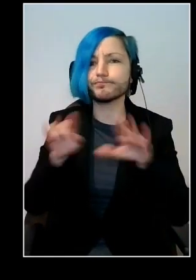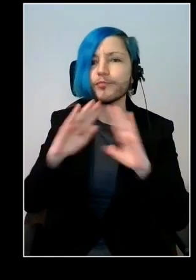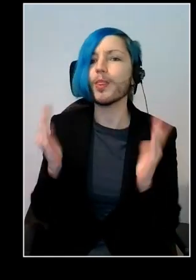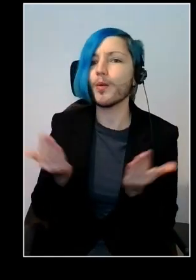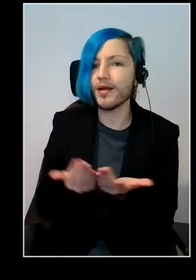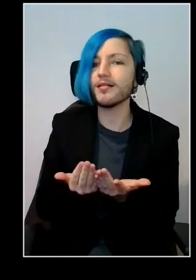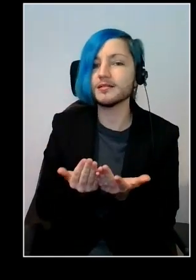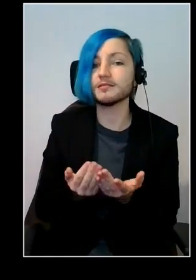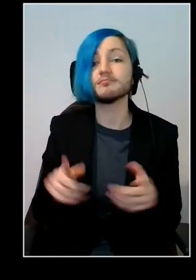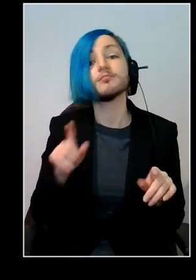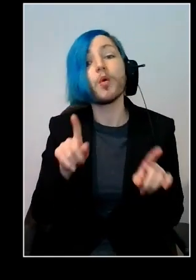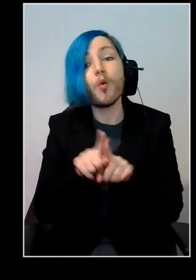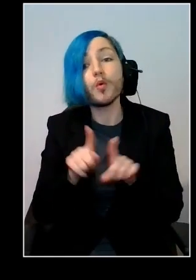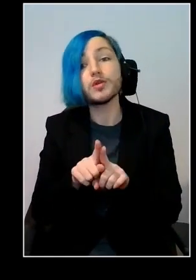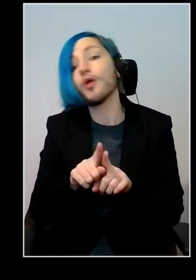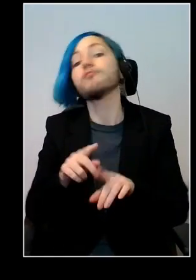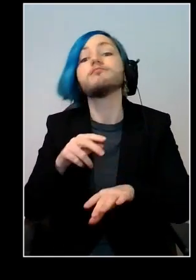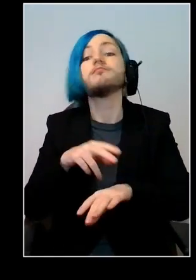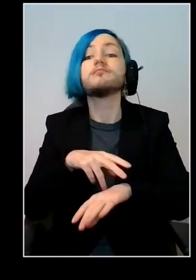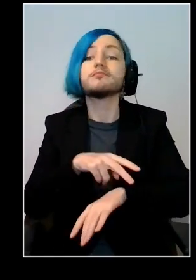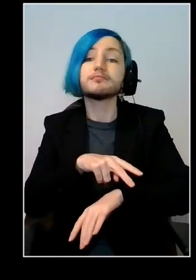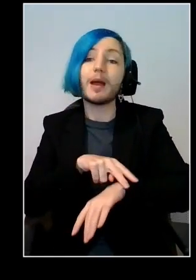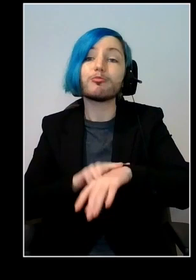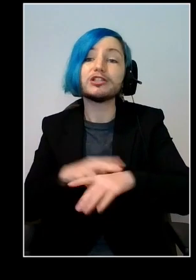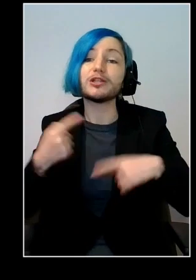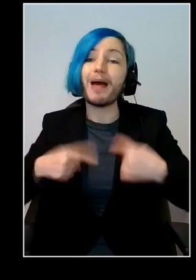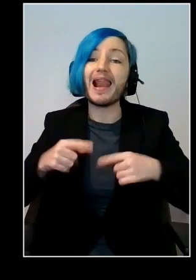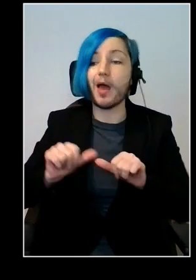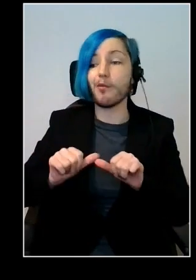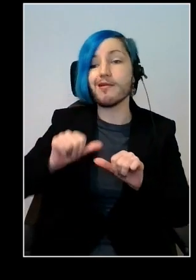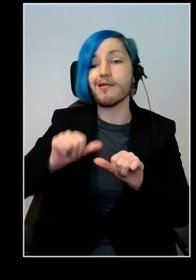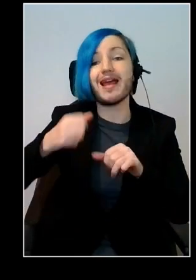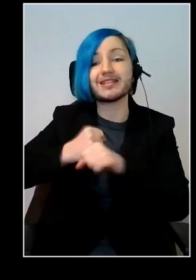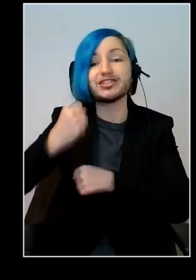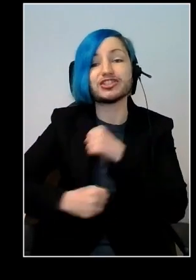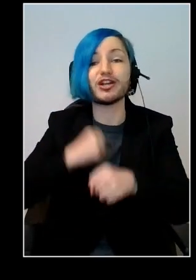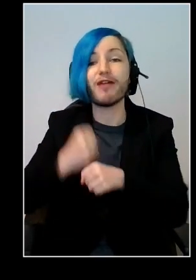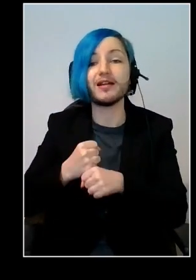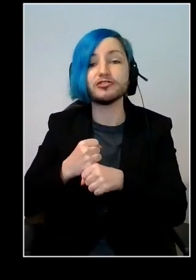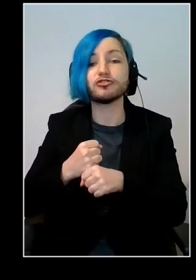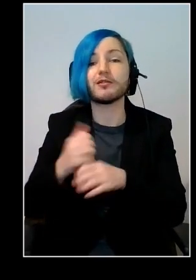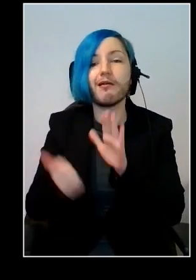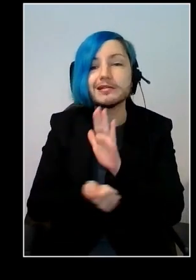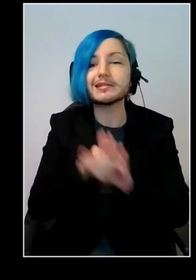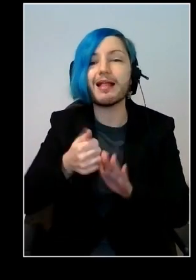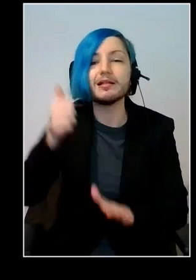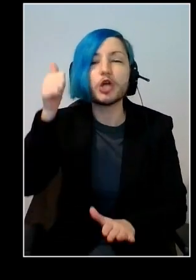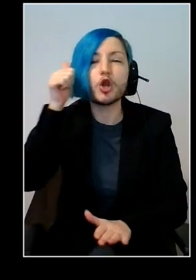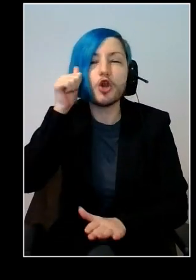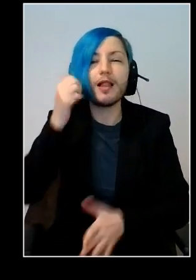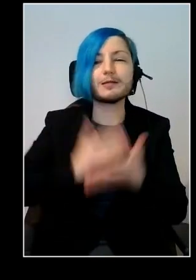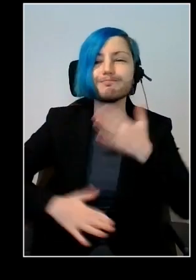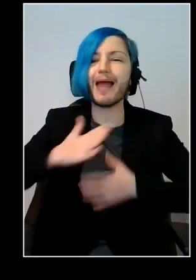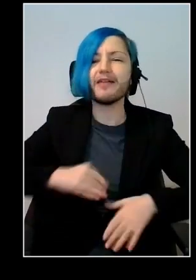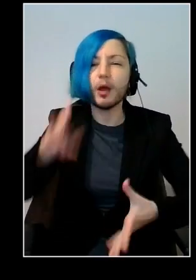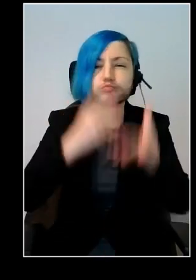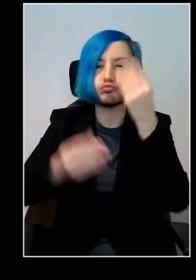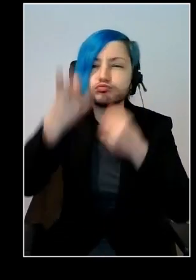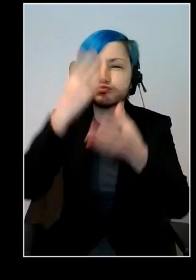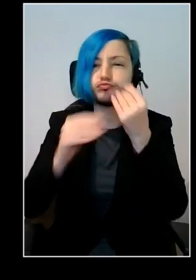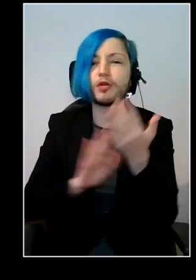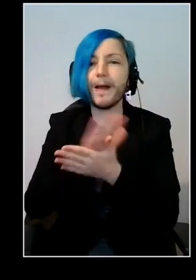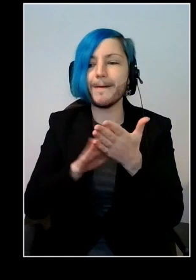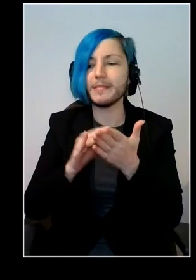apprenticeships are all about giving the next generation the skills, knowledge and behaviours to stand out